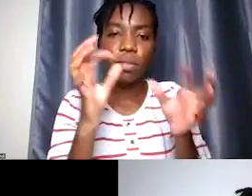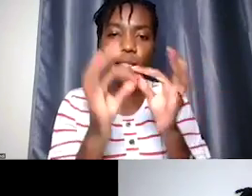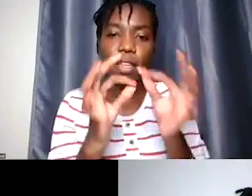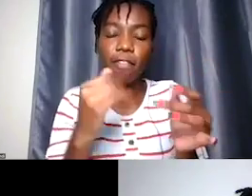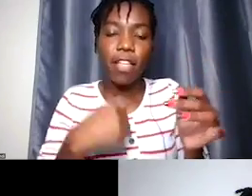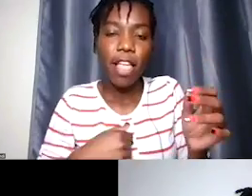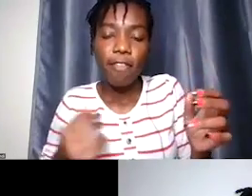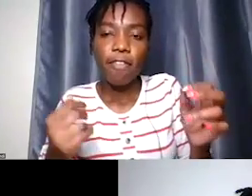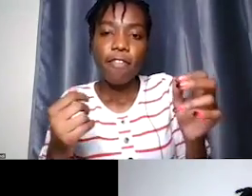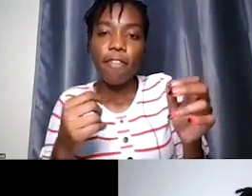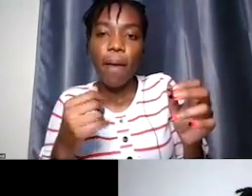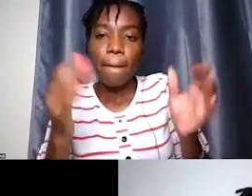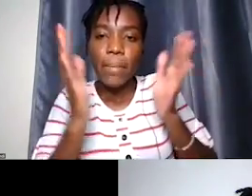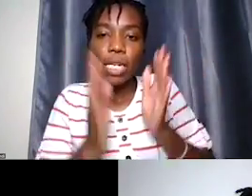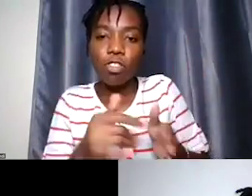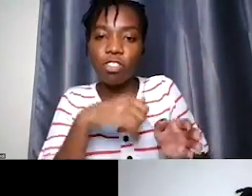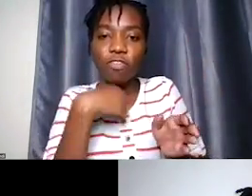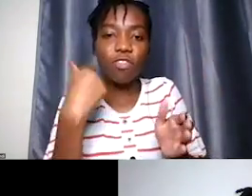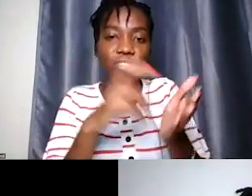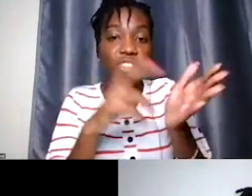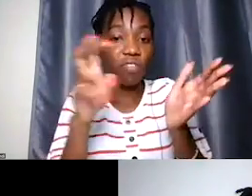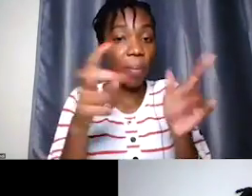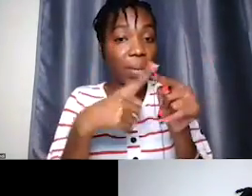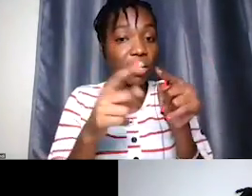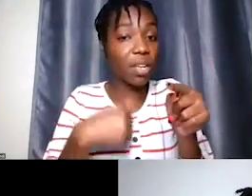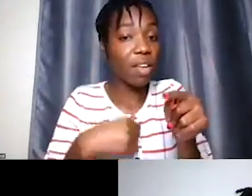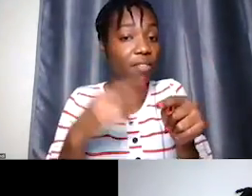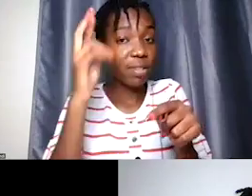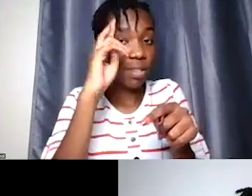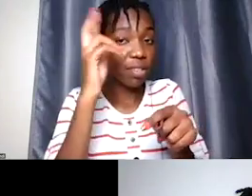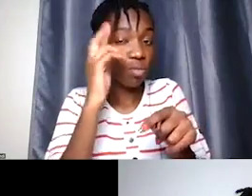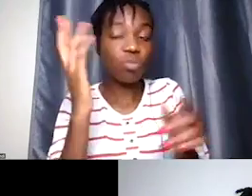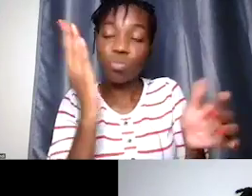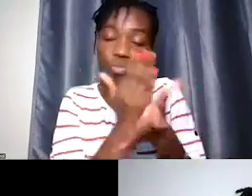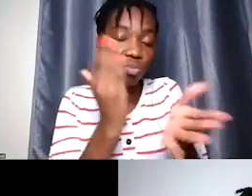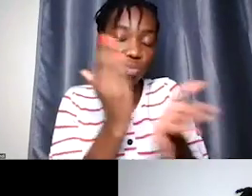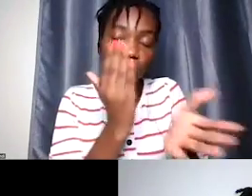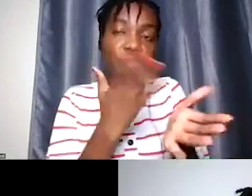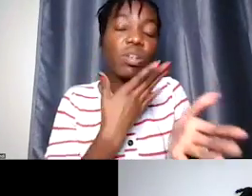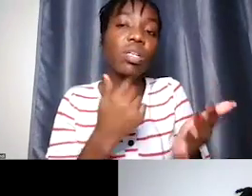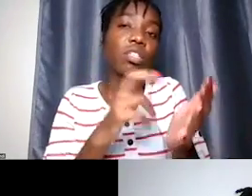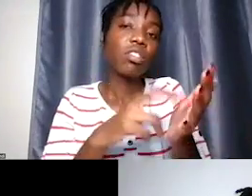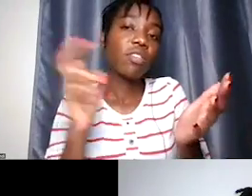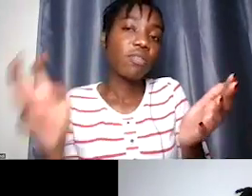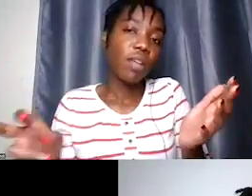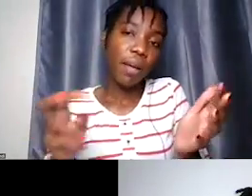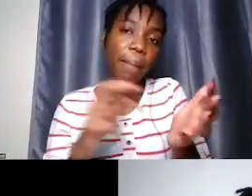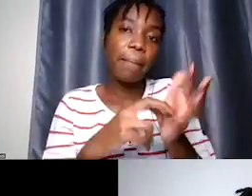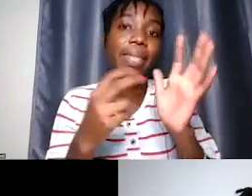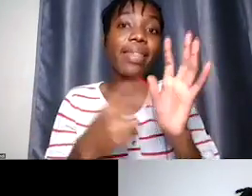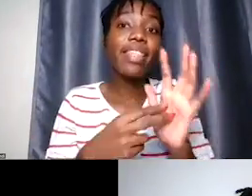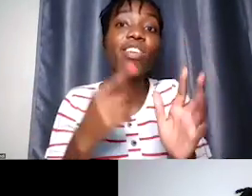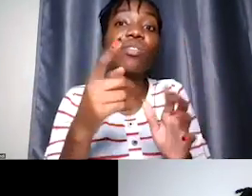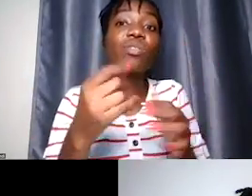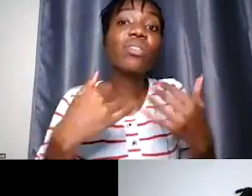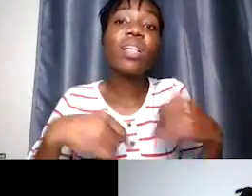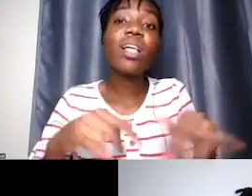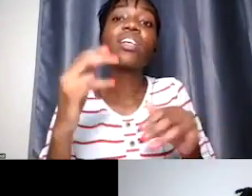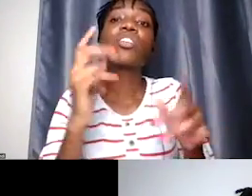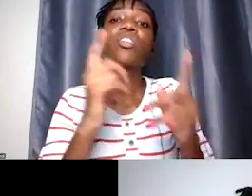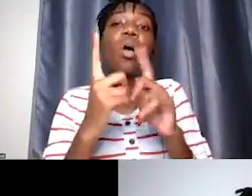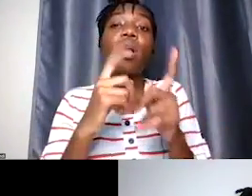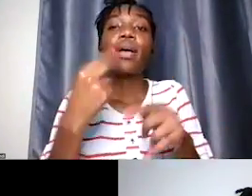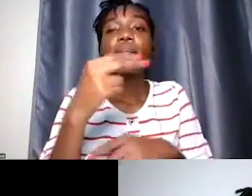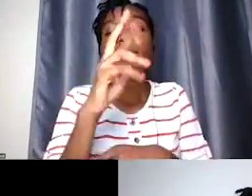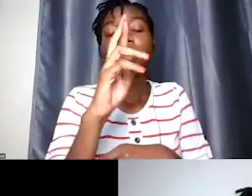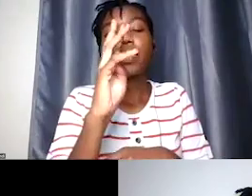refusing your transfer and you have a very genuine reason why you want the transfer, the next thing you need to talk to your HRM. Talk